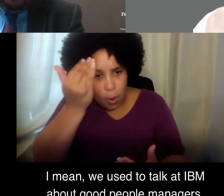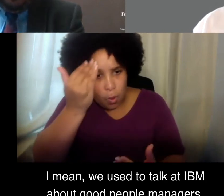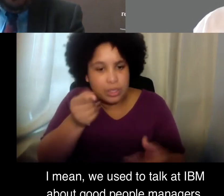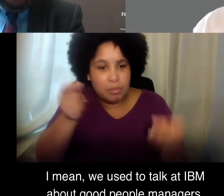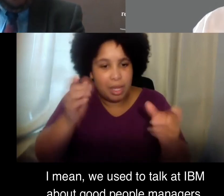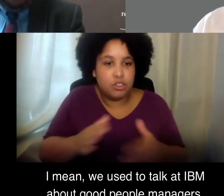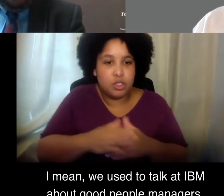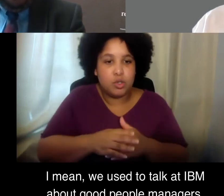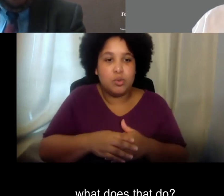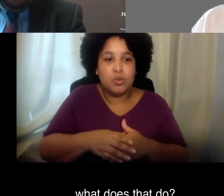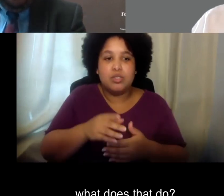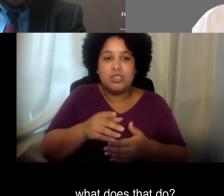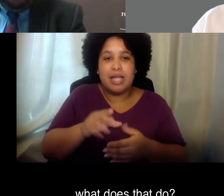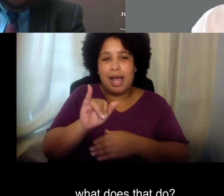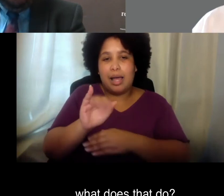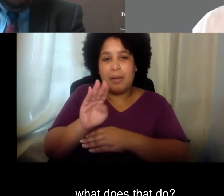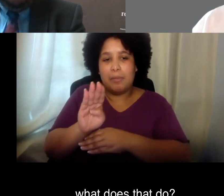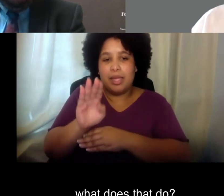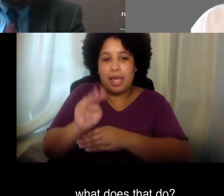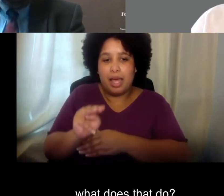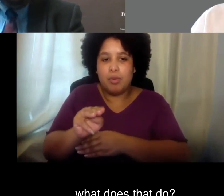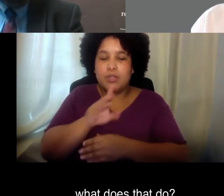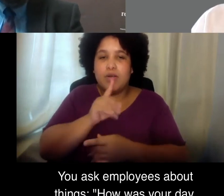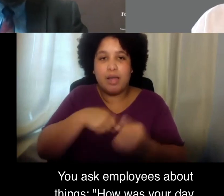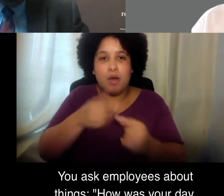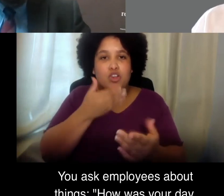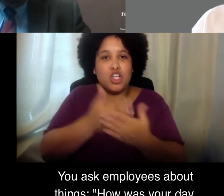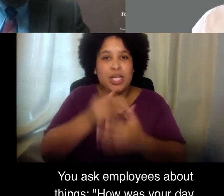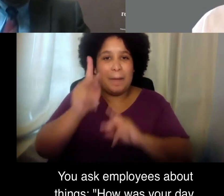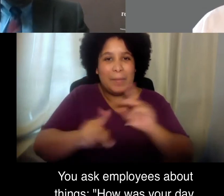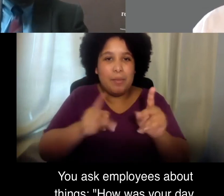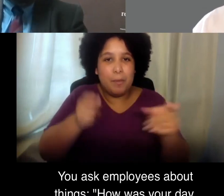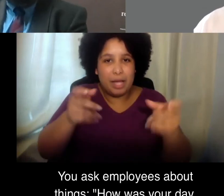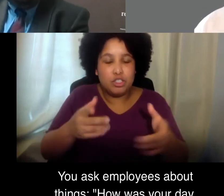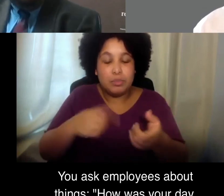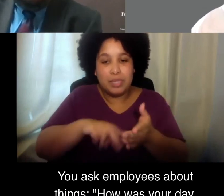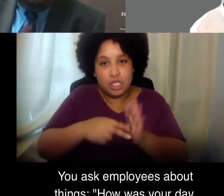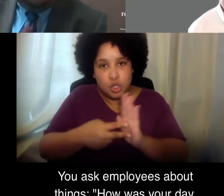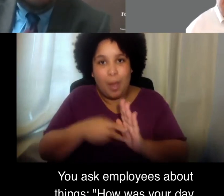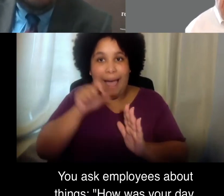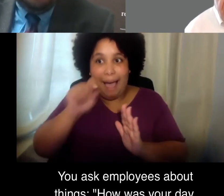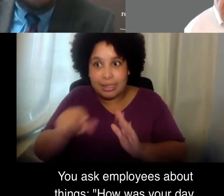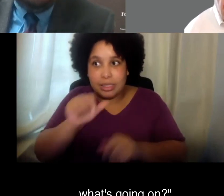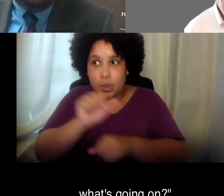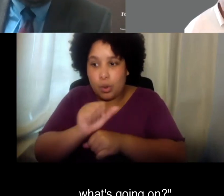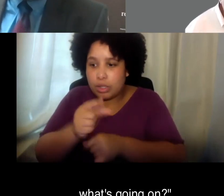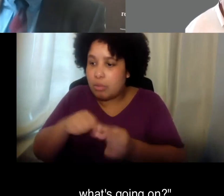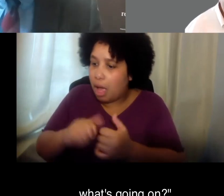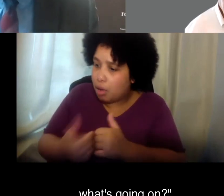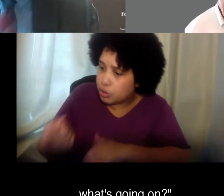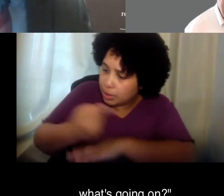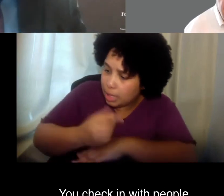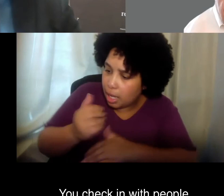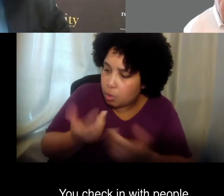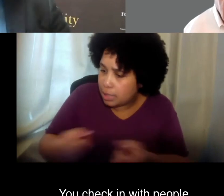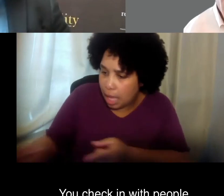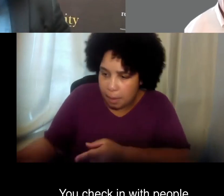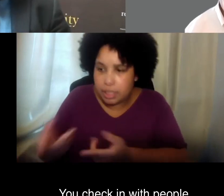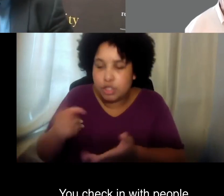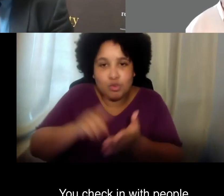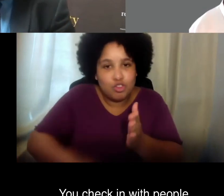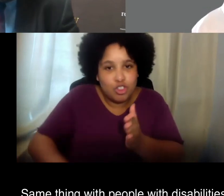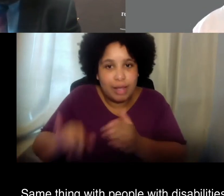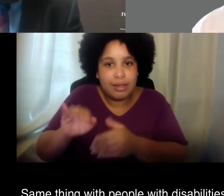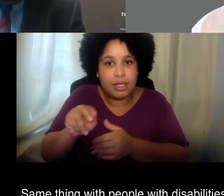about good people managers. What does that do? You ask employees about things. How was your day? What's going on? You know, you check in with